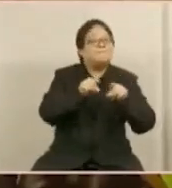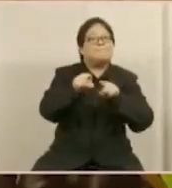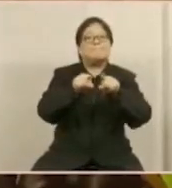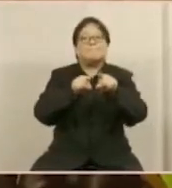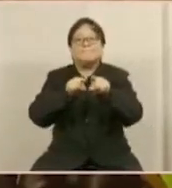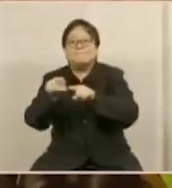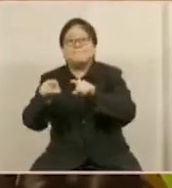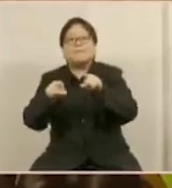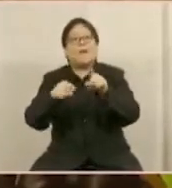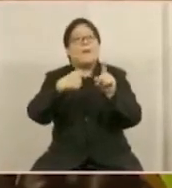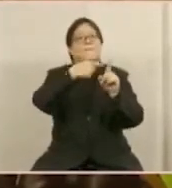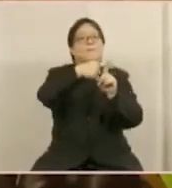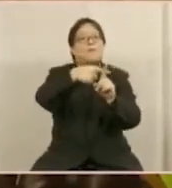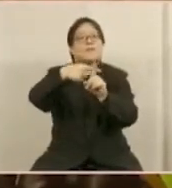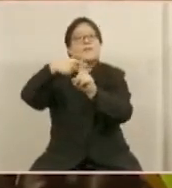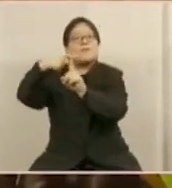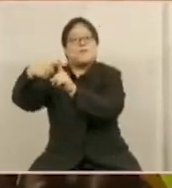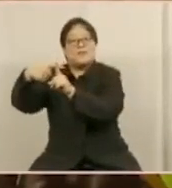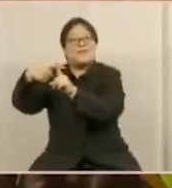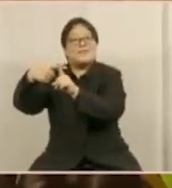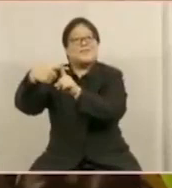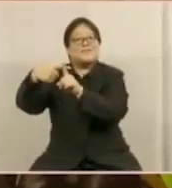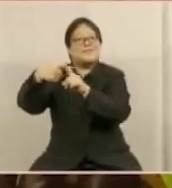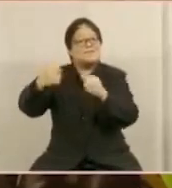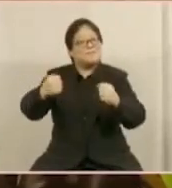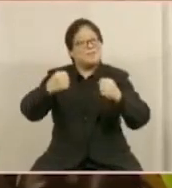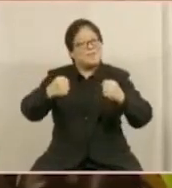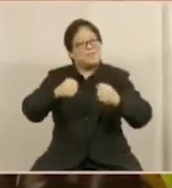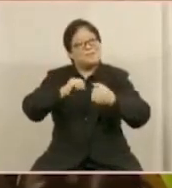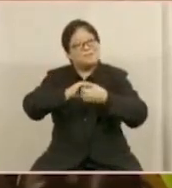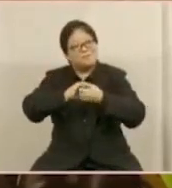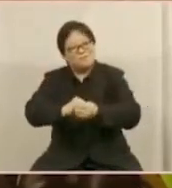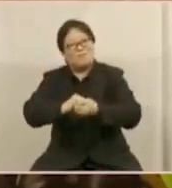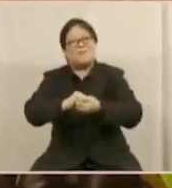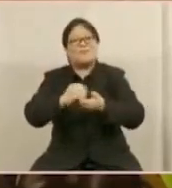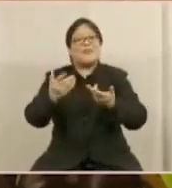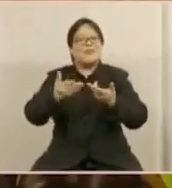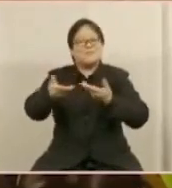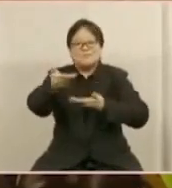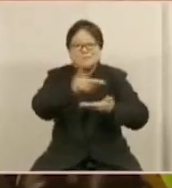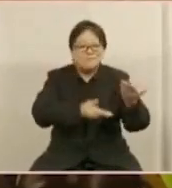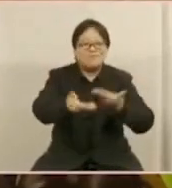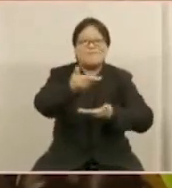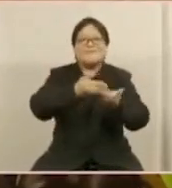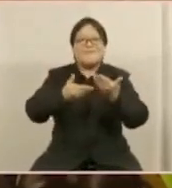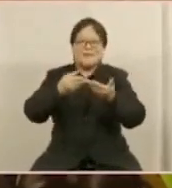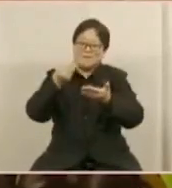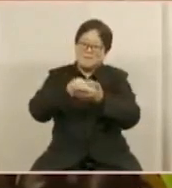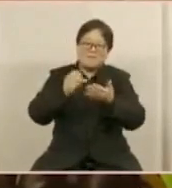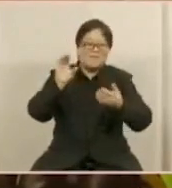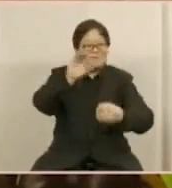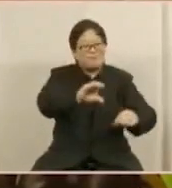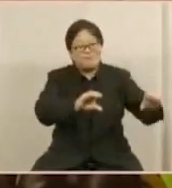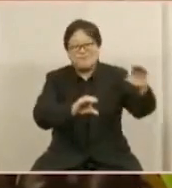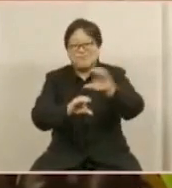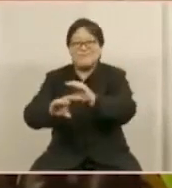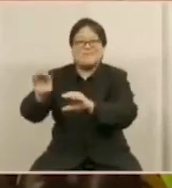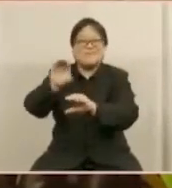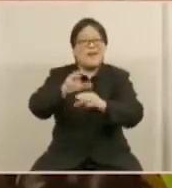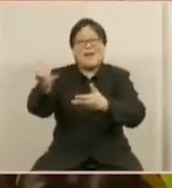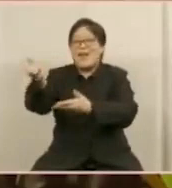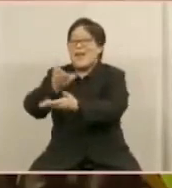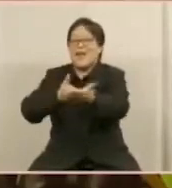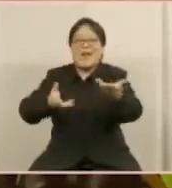in a positive way, to spread their soft powers, to do more trade, more investment, more educational